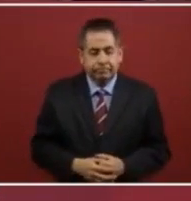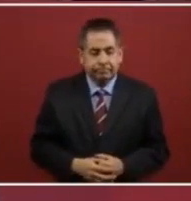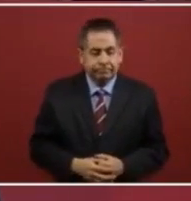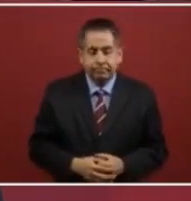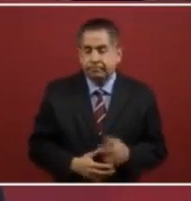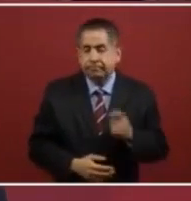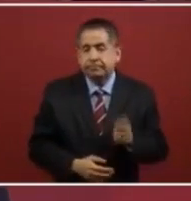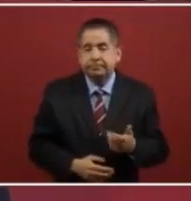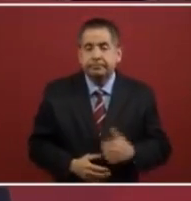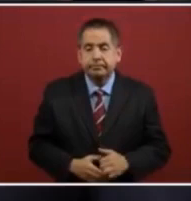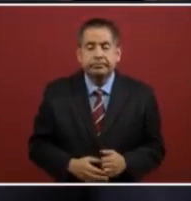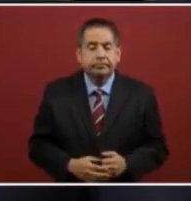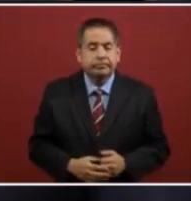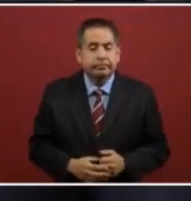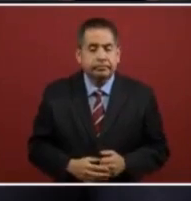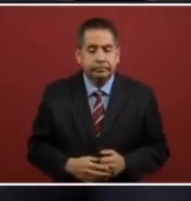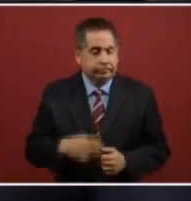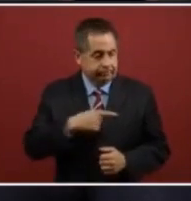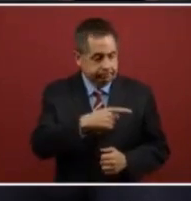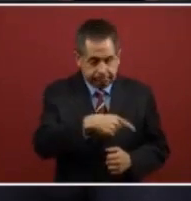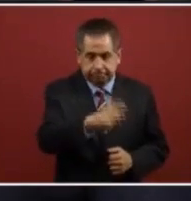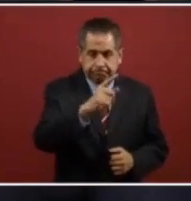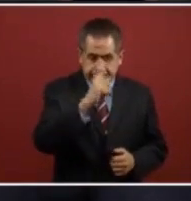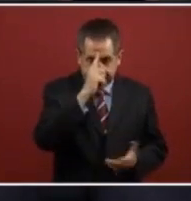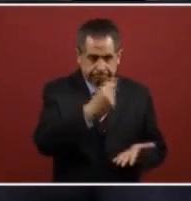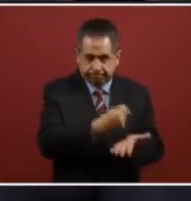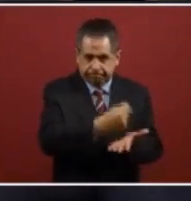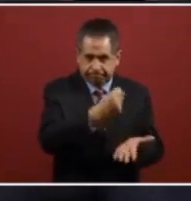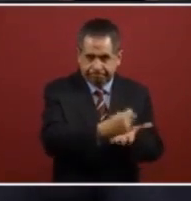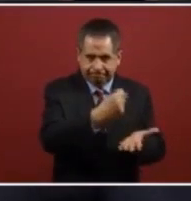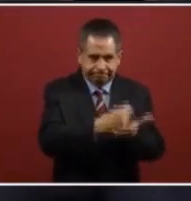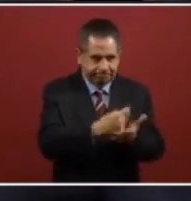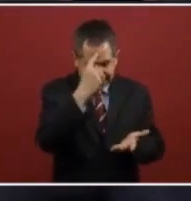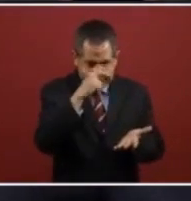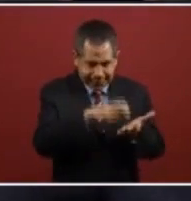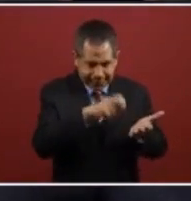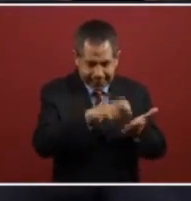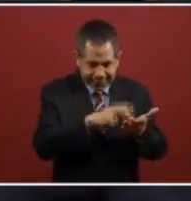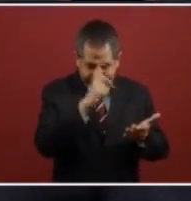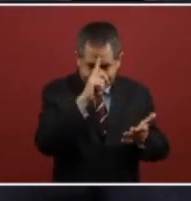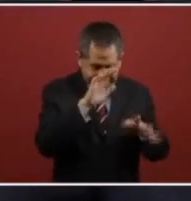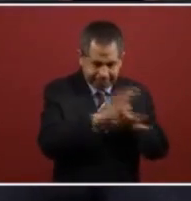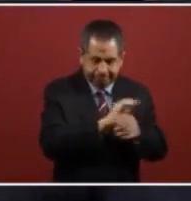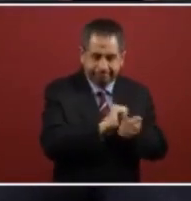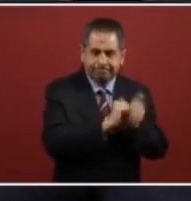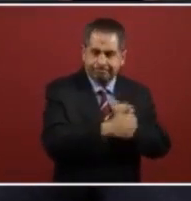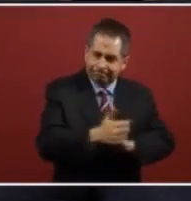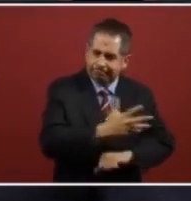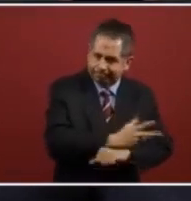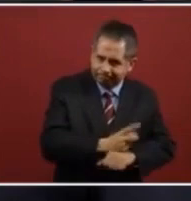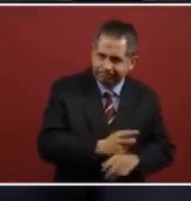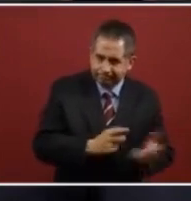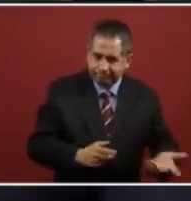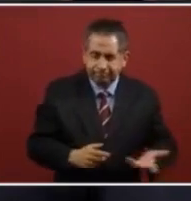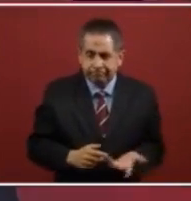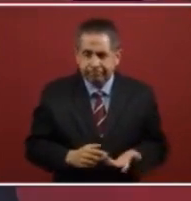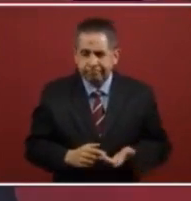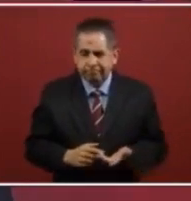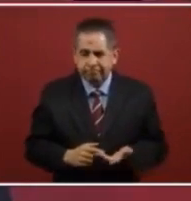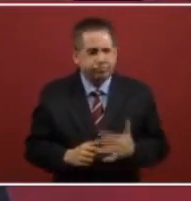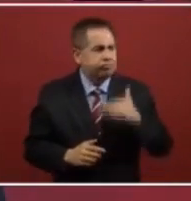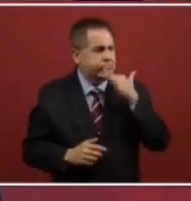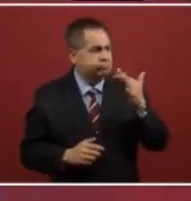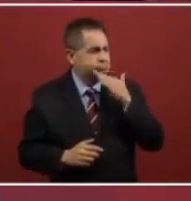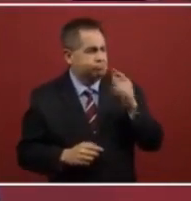que haya terapia para eso. That there should be a therapy Y for that. debemos de estigmatizar la